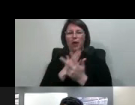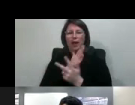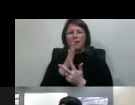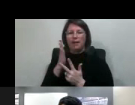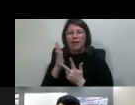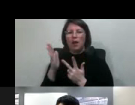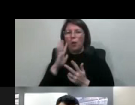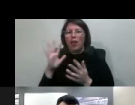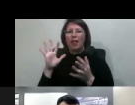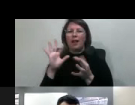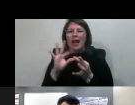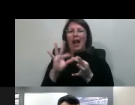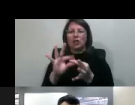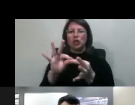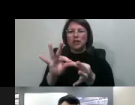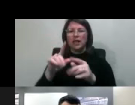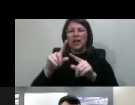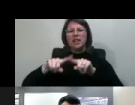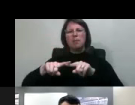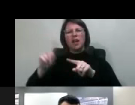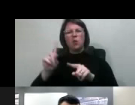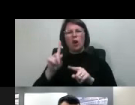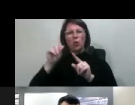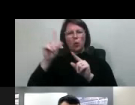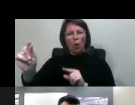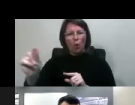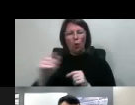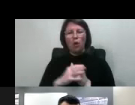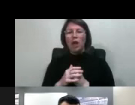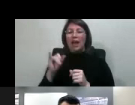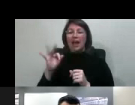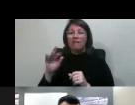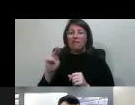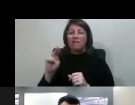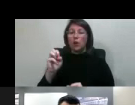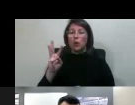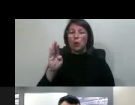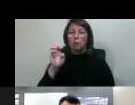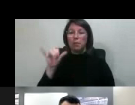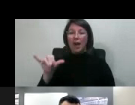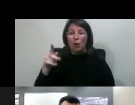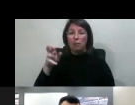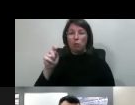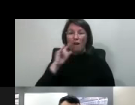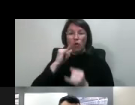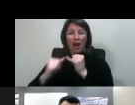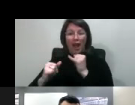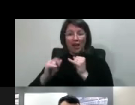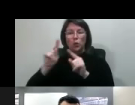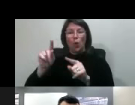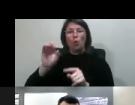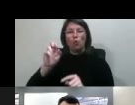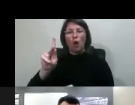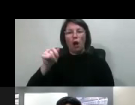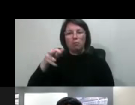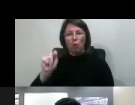you'll get a connection if depending on where you're going. So if, for example, if you're going to Newburyport on that last train, you'll get on the Rockport train, and at Beverly,